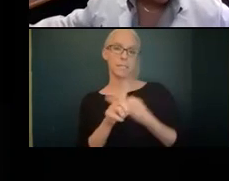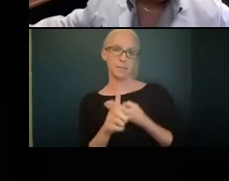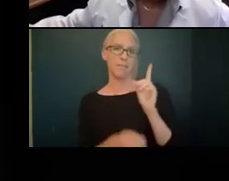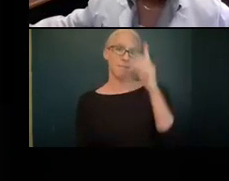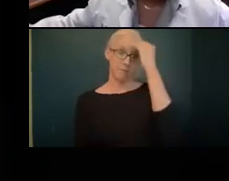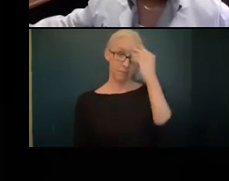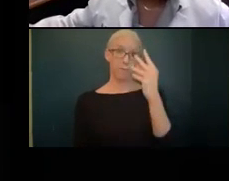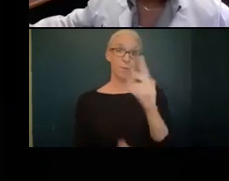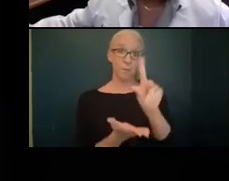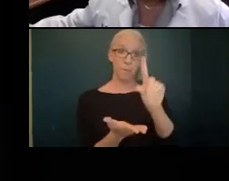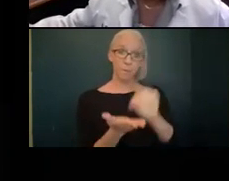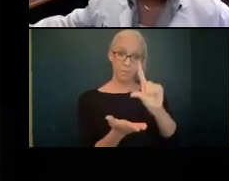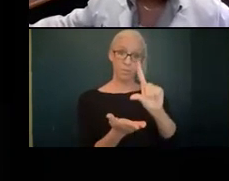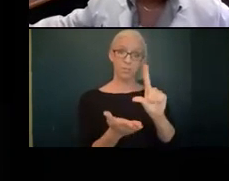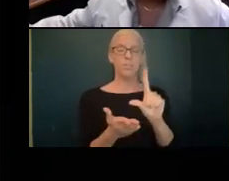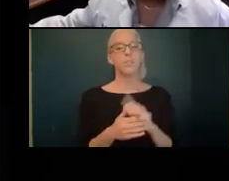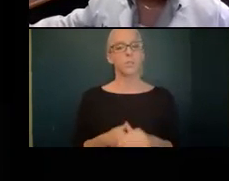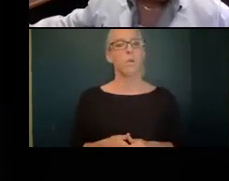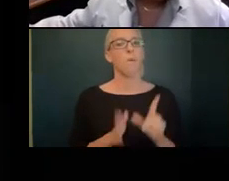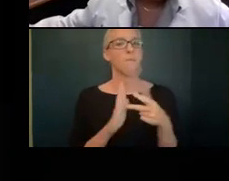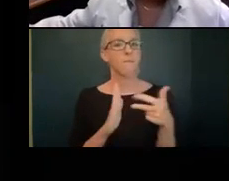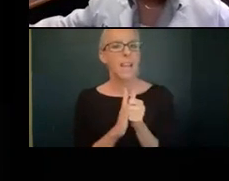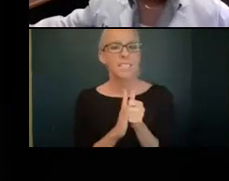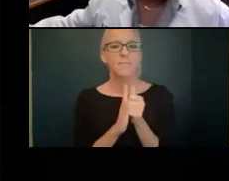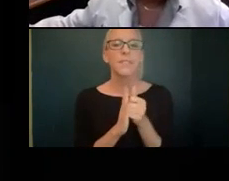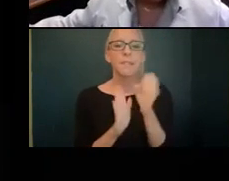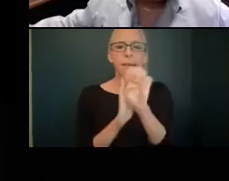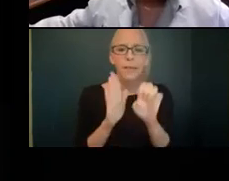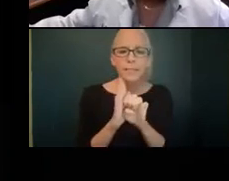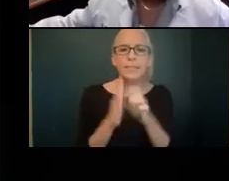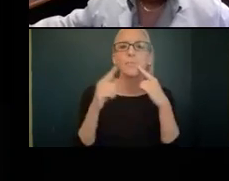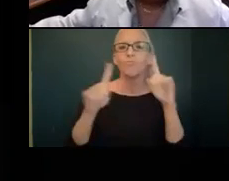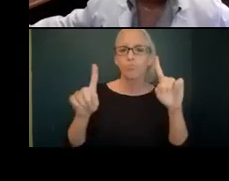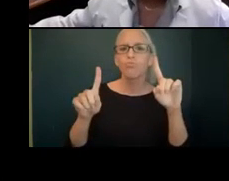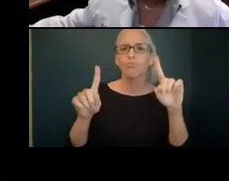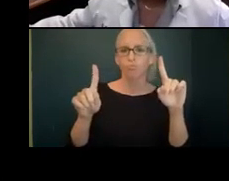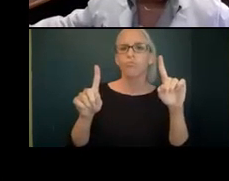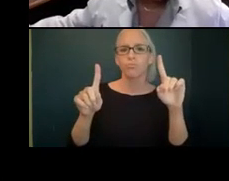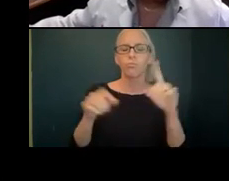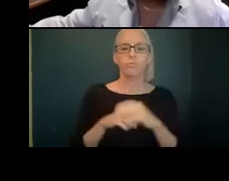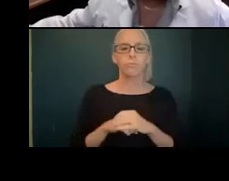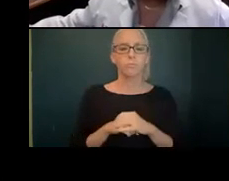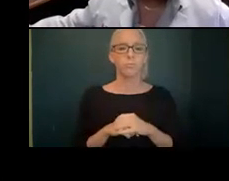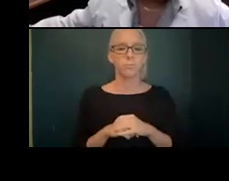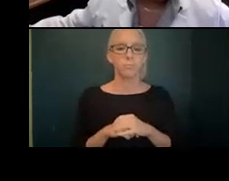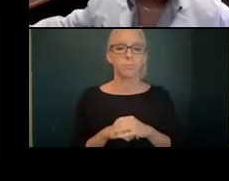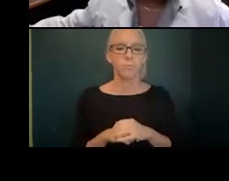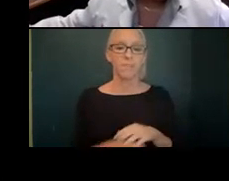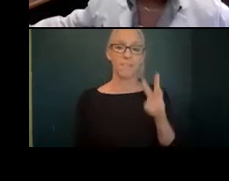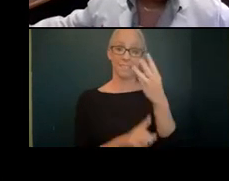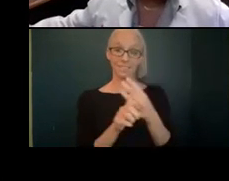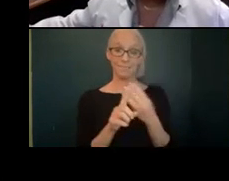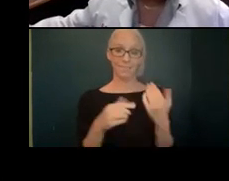that vaccine efficacy is still at 6 months, very, very high, much better than any other vaccine. But the most exciting part is that at 6 months, you have